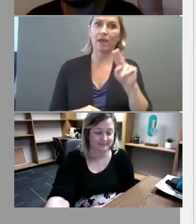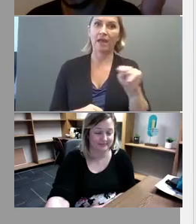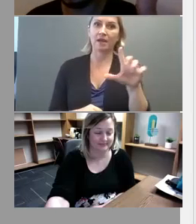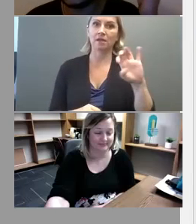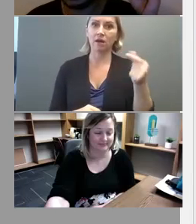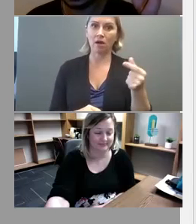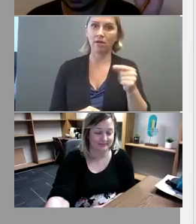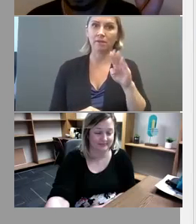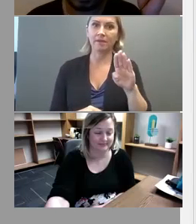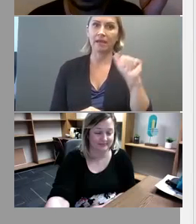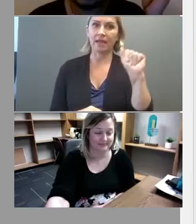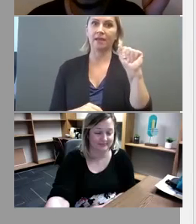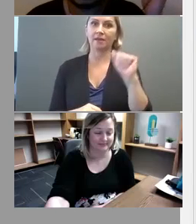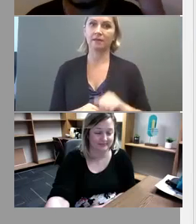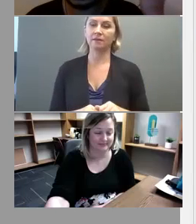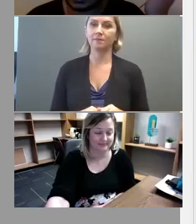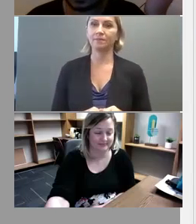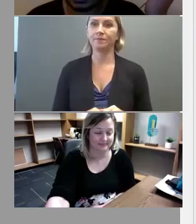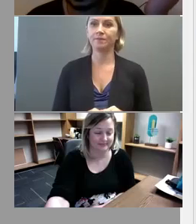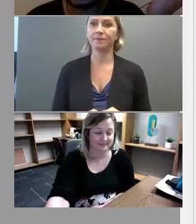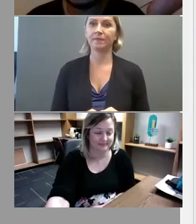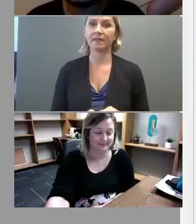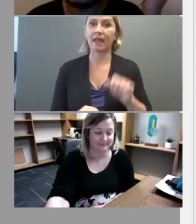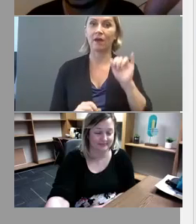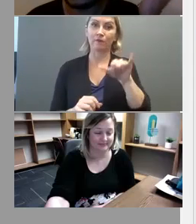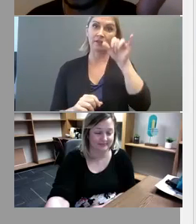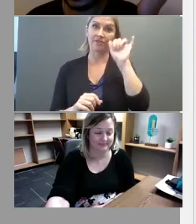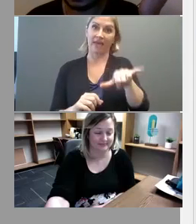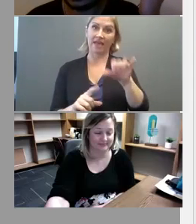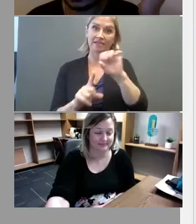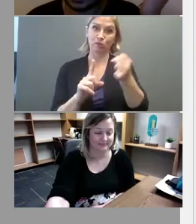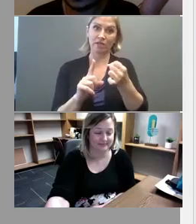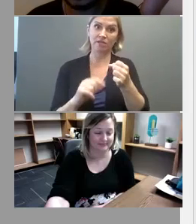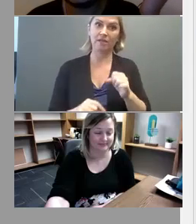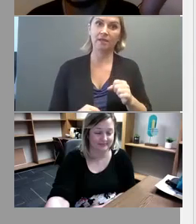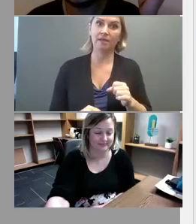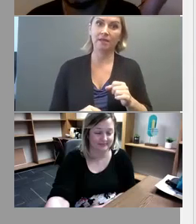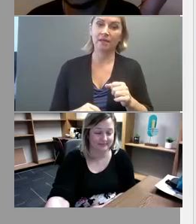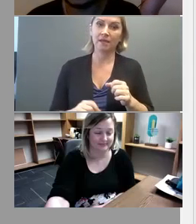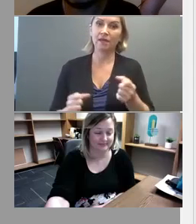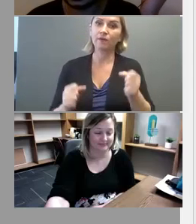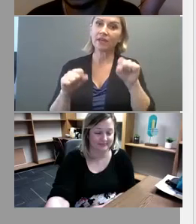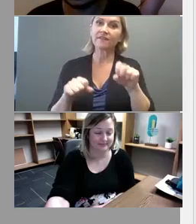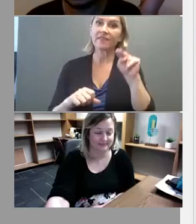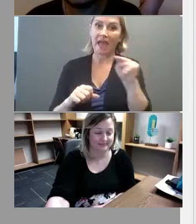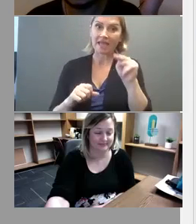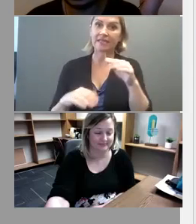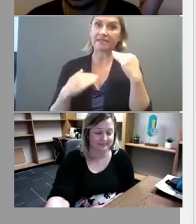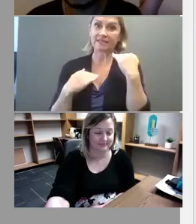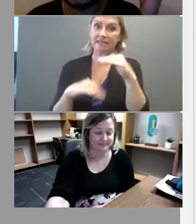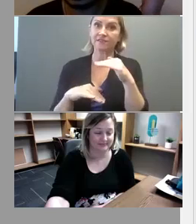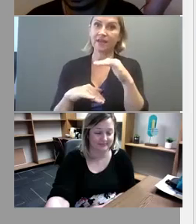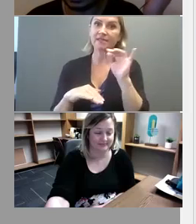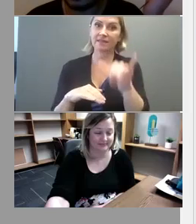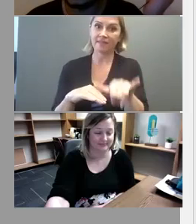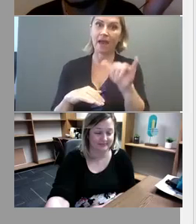to the power of log base b a. Now, in this particular case, if we can find that this satisfies, then the complexity becomes theta